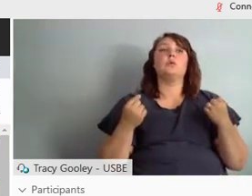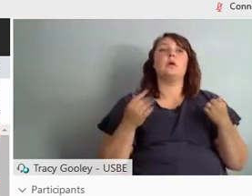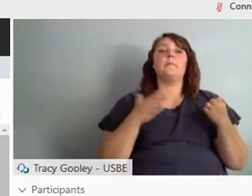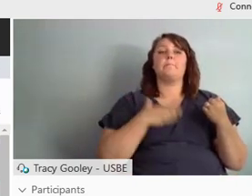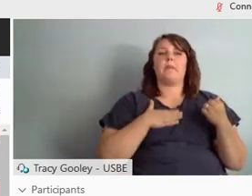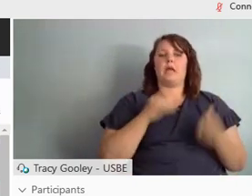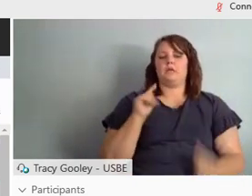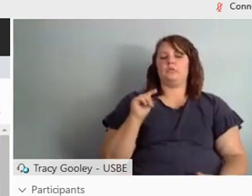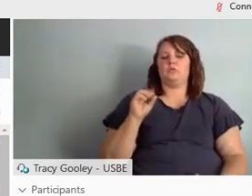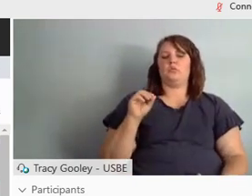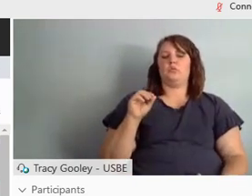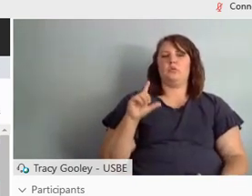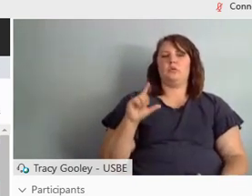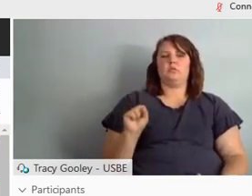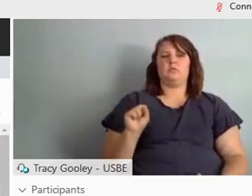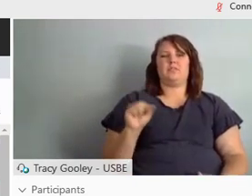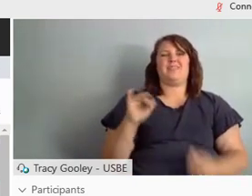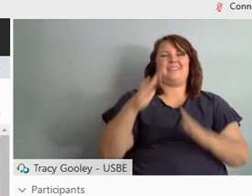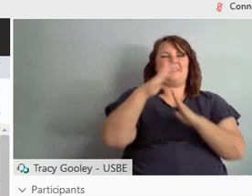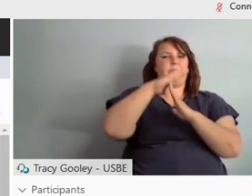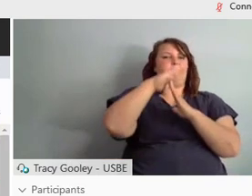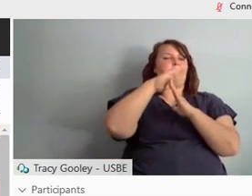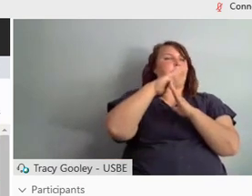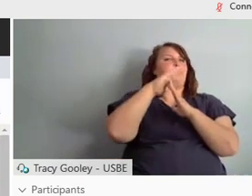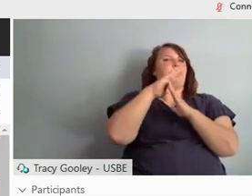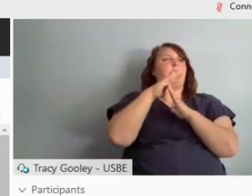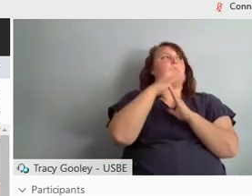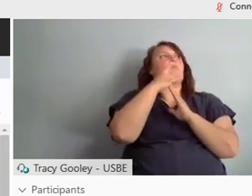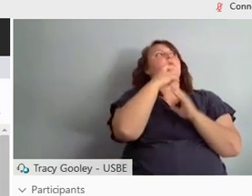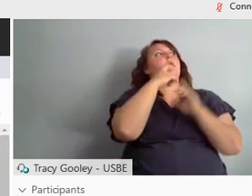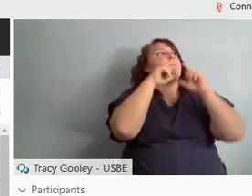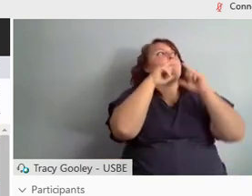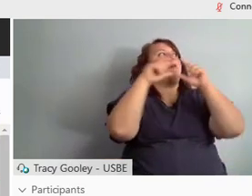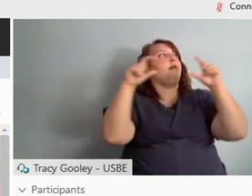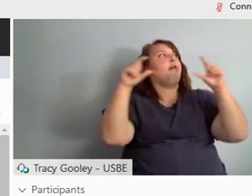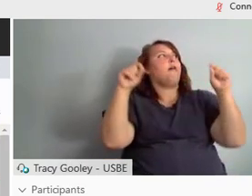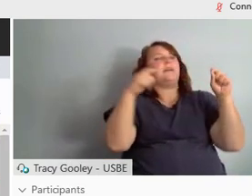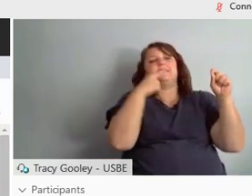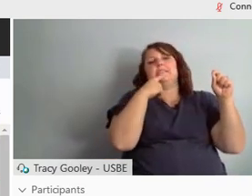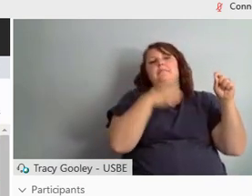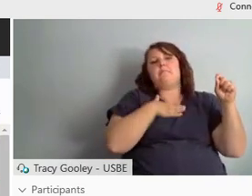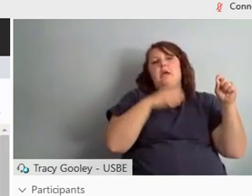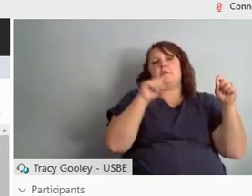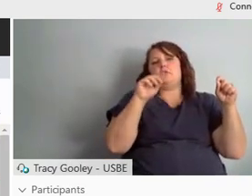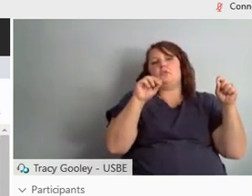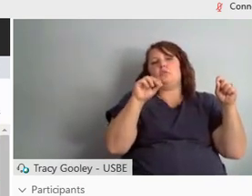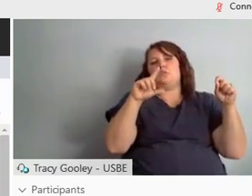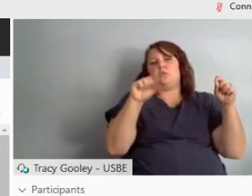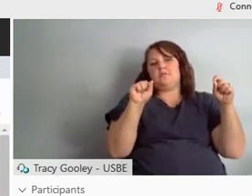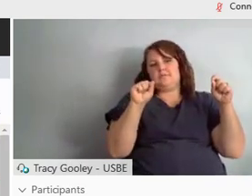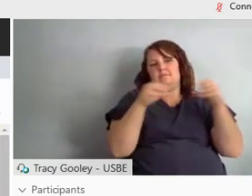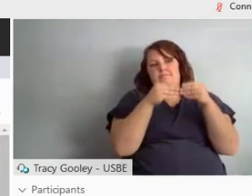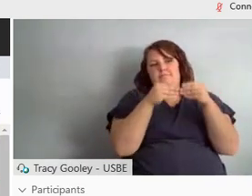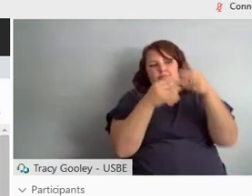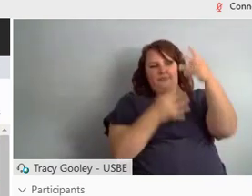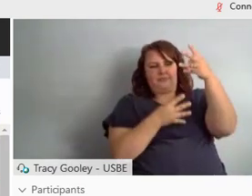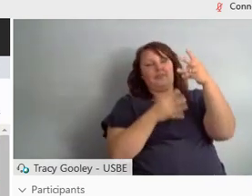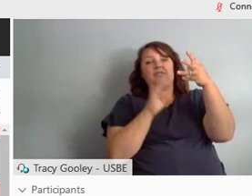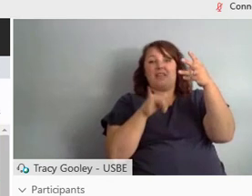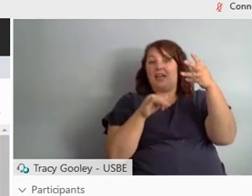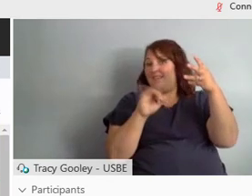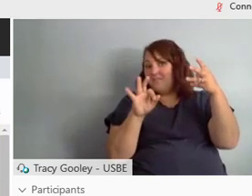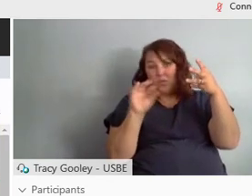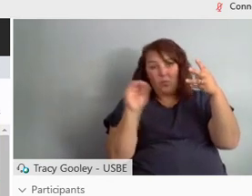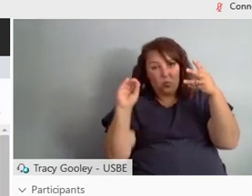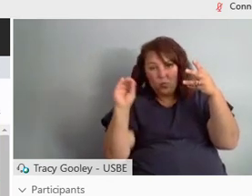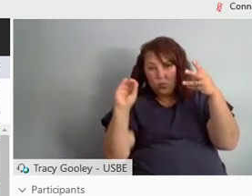the My Tools button that is right here at the top on the red bar. It says My Tools. If you do not have a